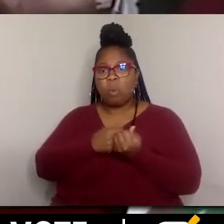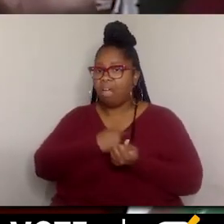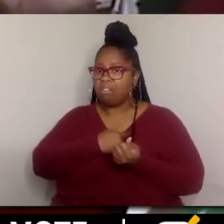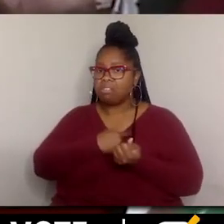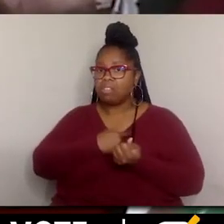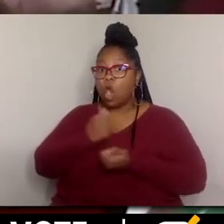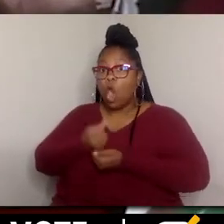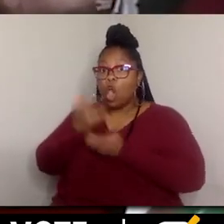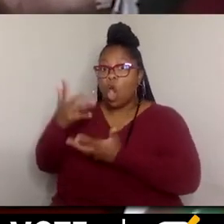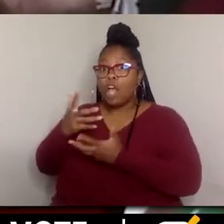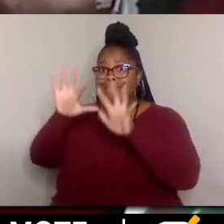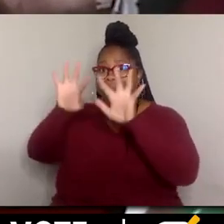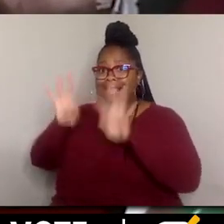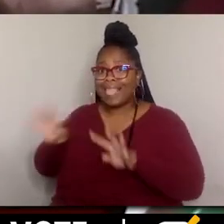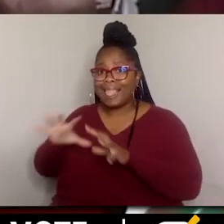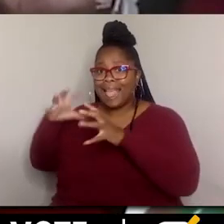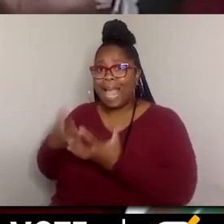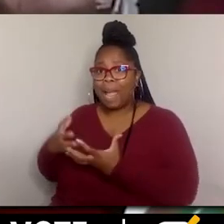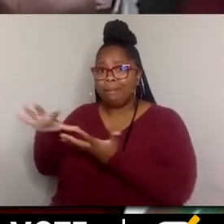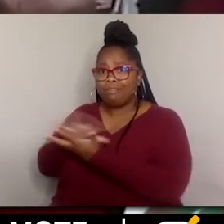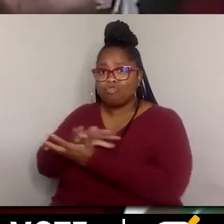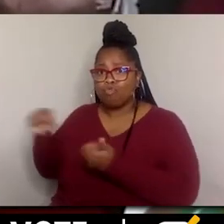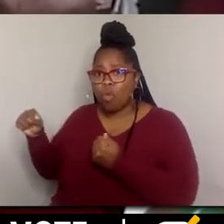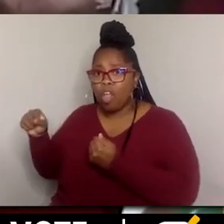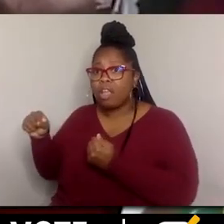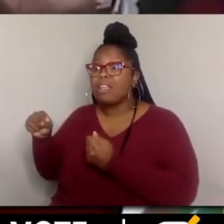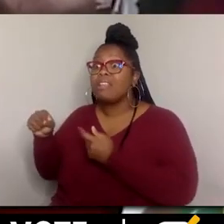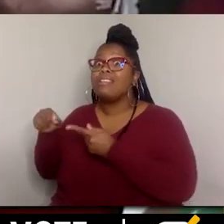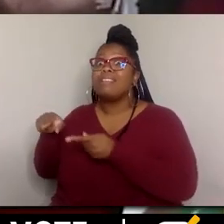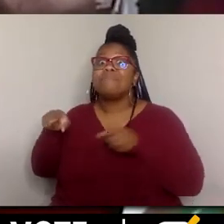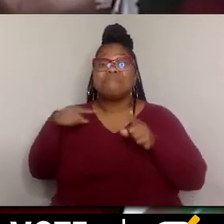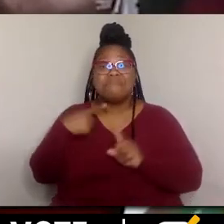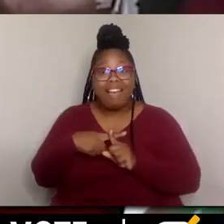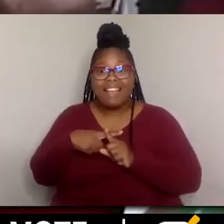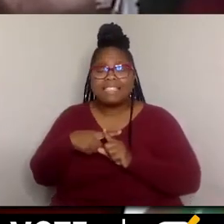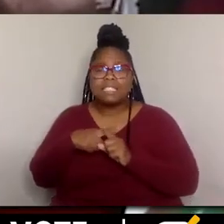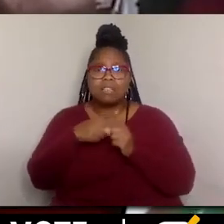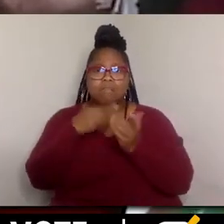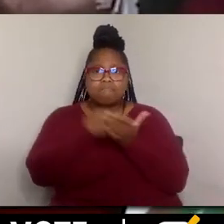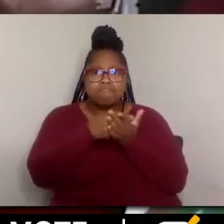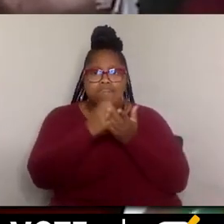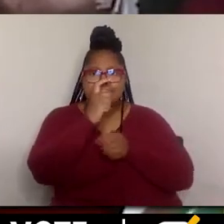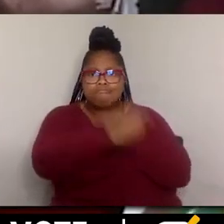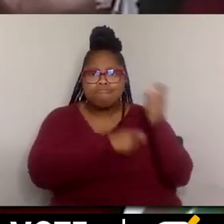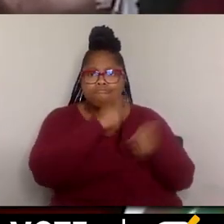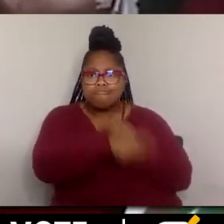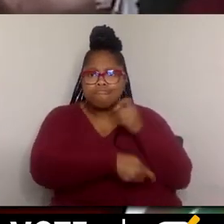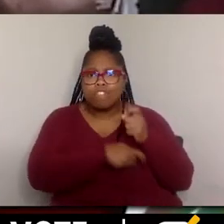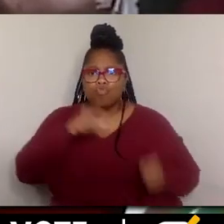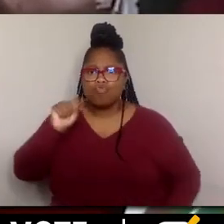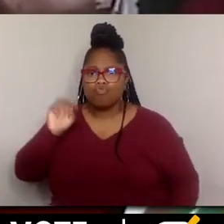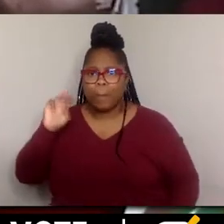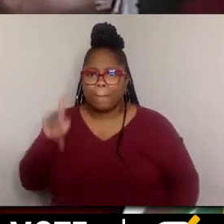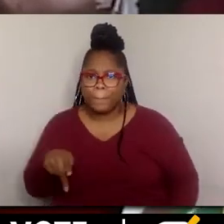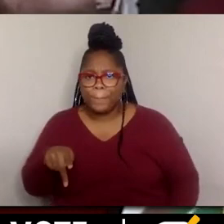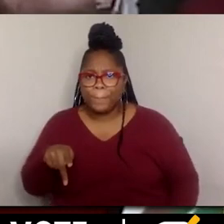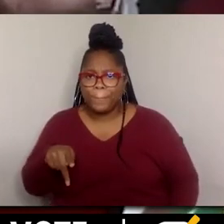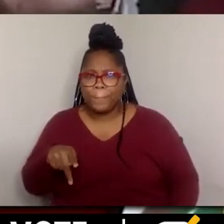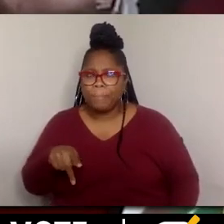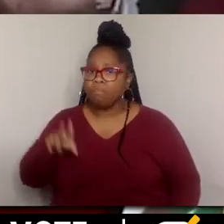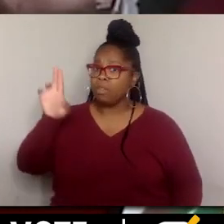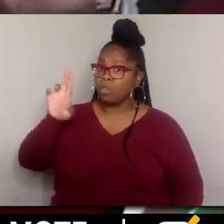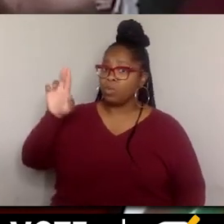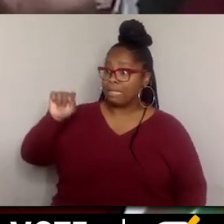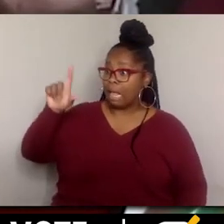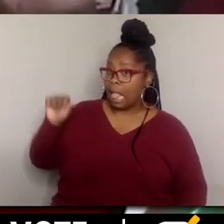climate destruction, they are an active donor to the Trump campaign. UTLA and the